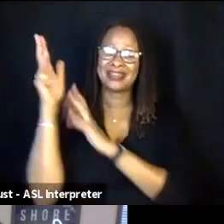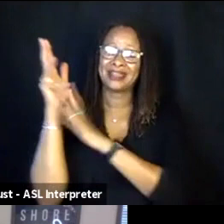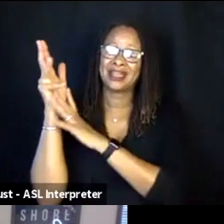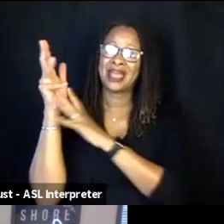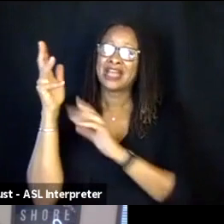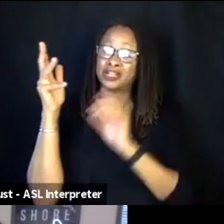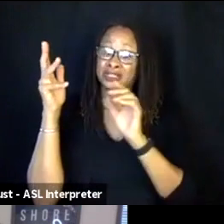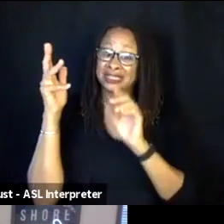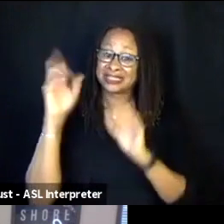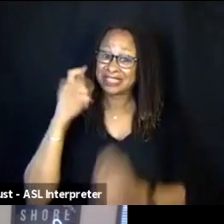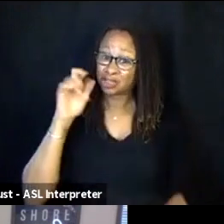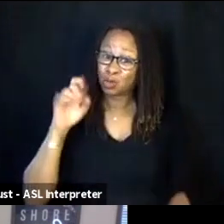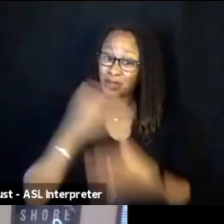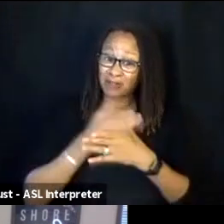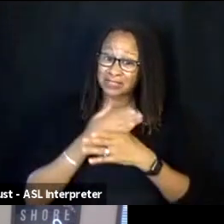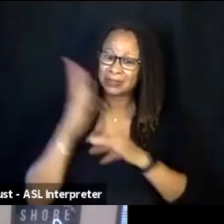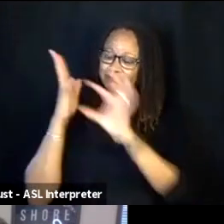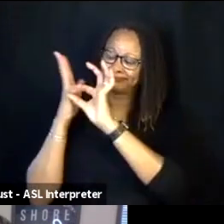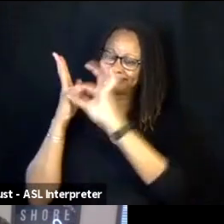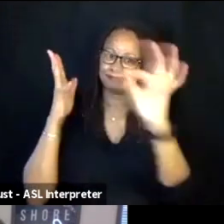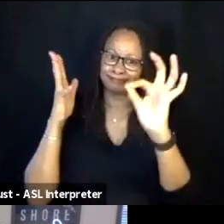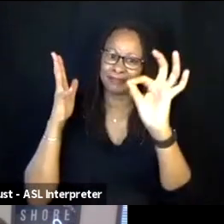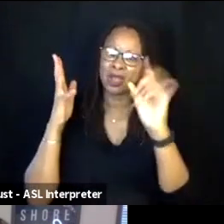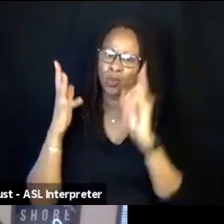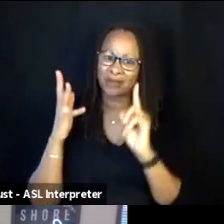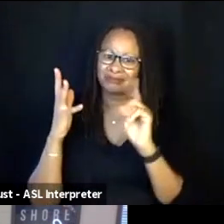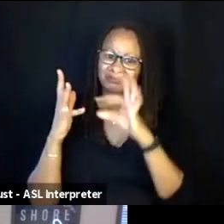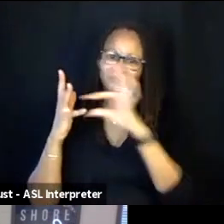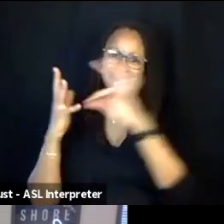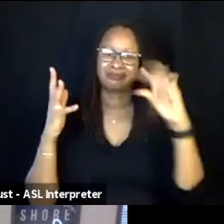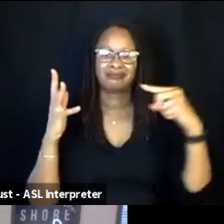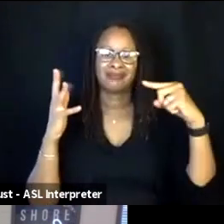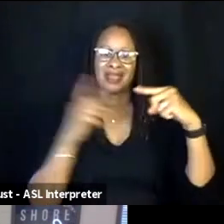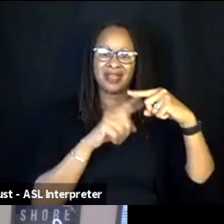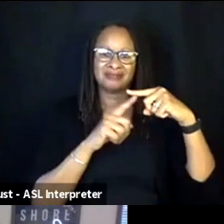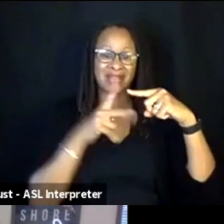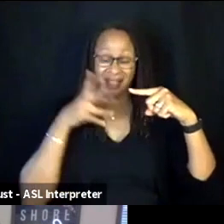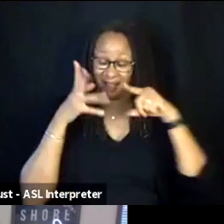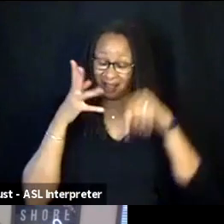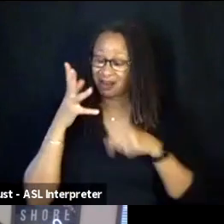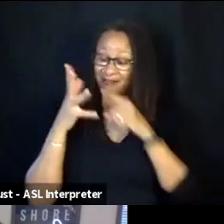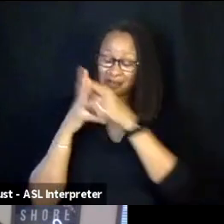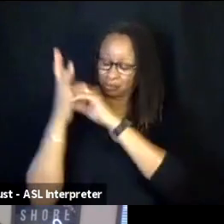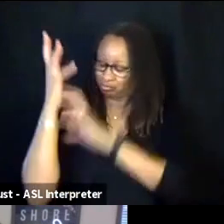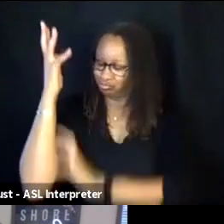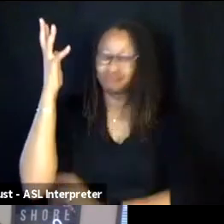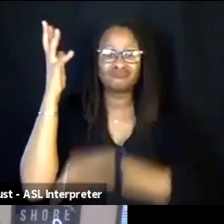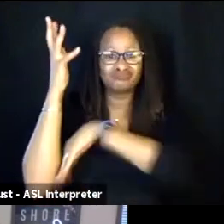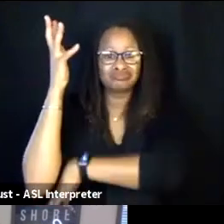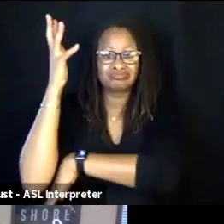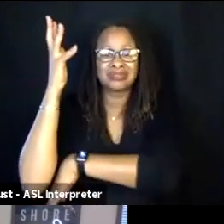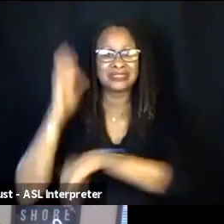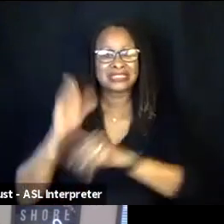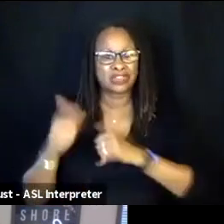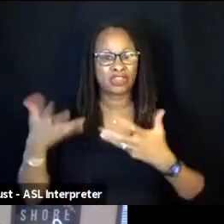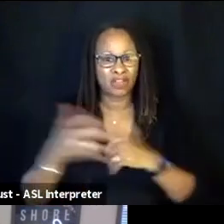one branch on the tree, it doesn't really matter if you cut off one branch, right? You still have the roots. The tree is still there.